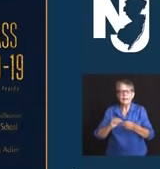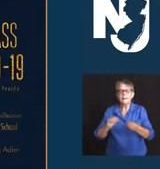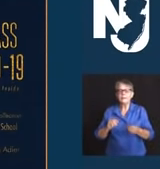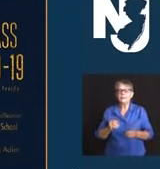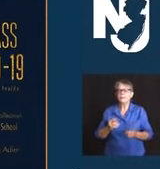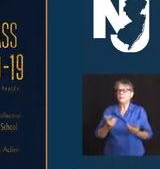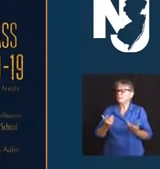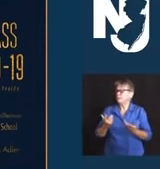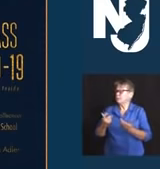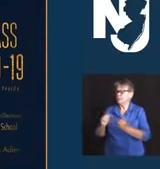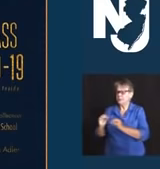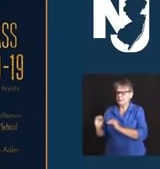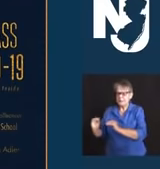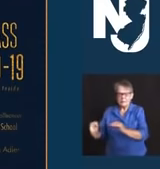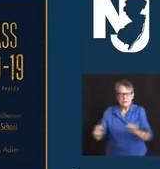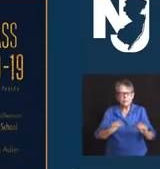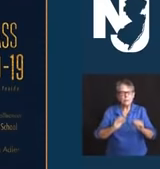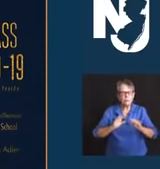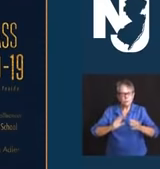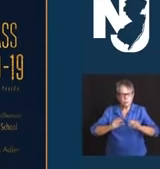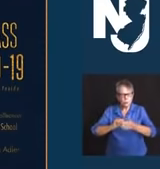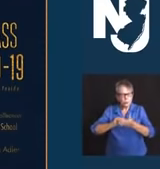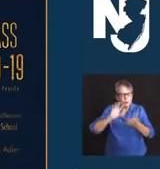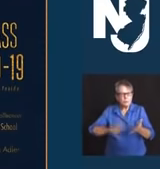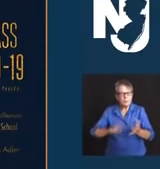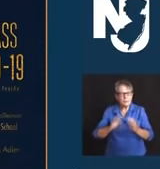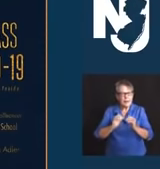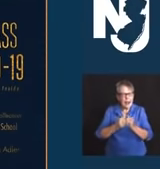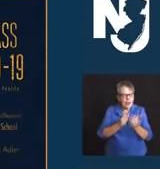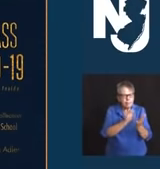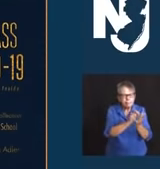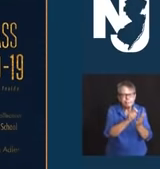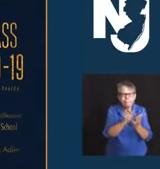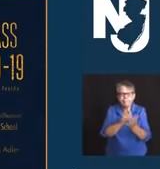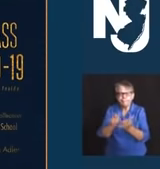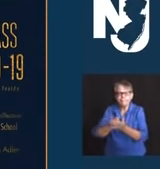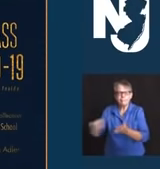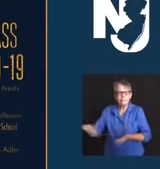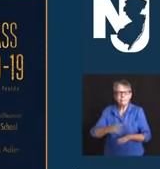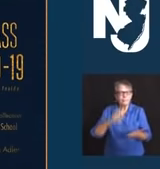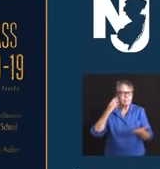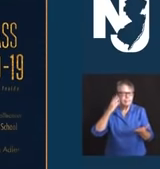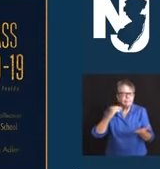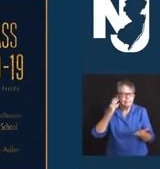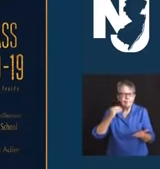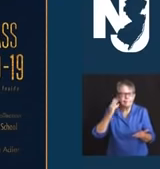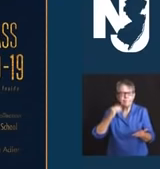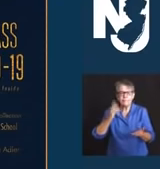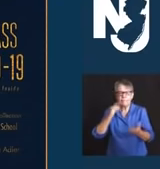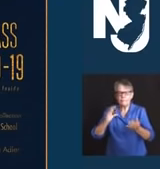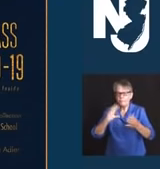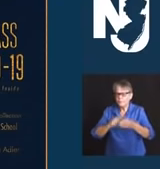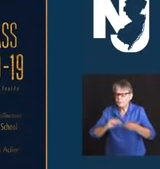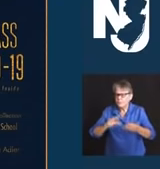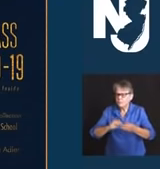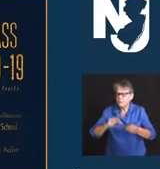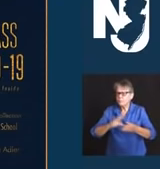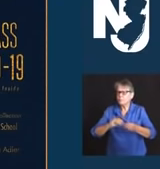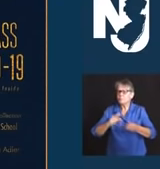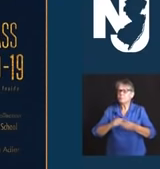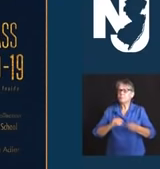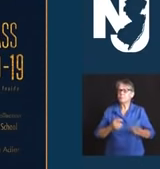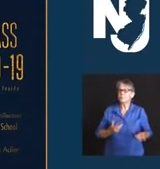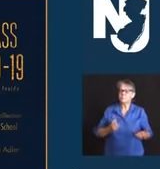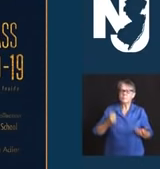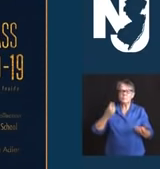fighting for how best to convey and share the range of emotions they felt, Sean worked with them, and they worked with each other to put their